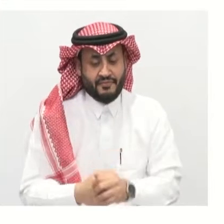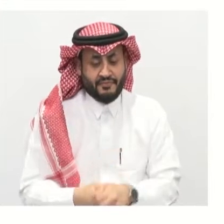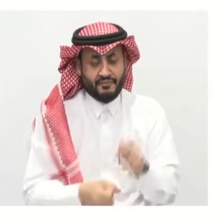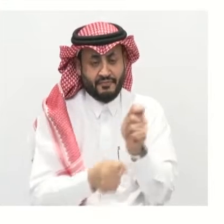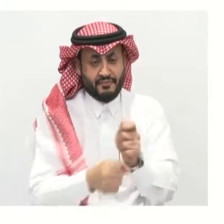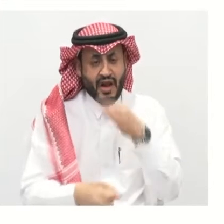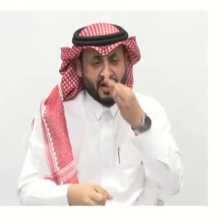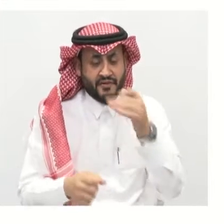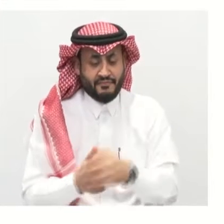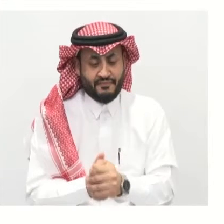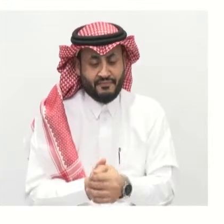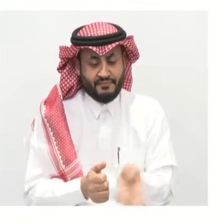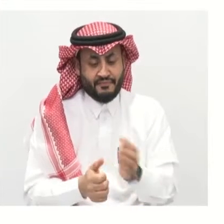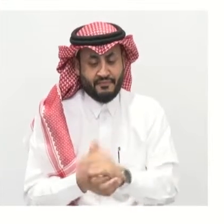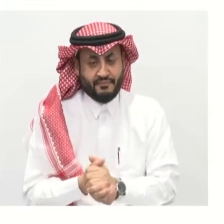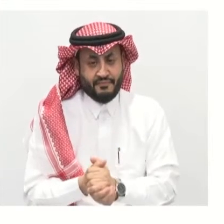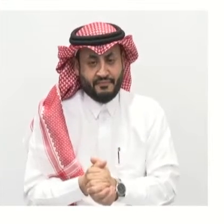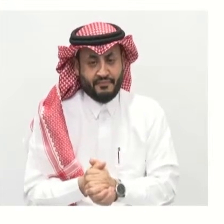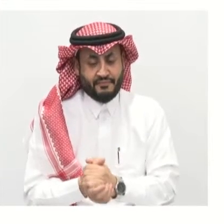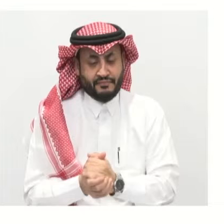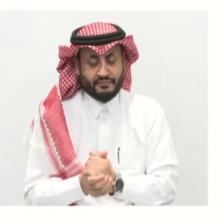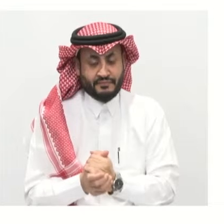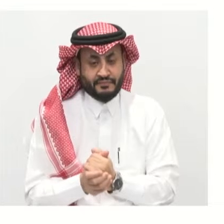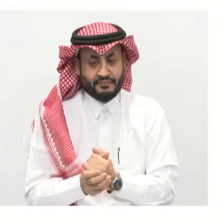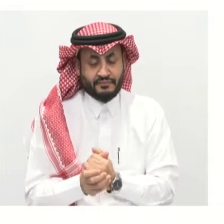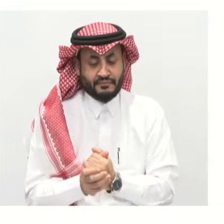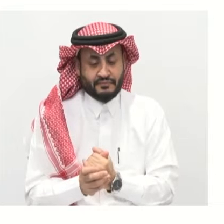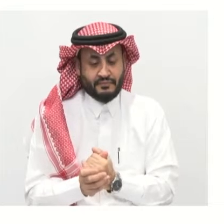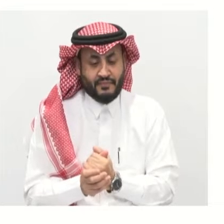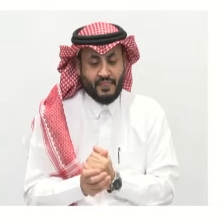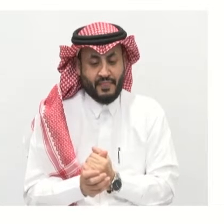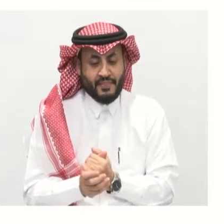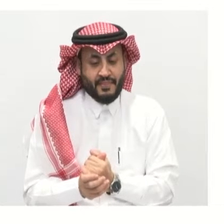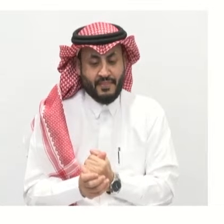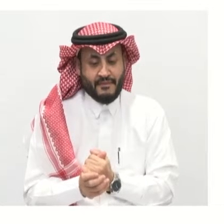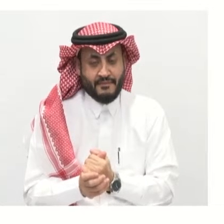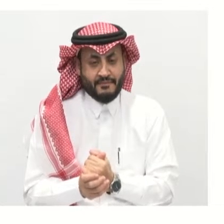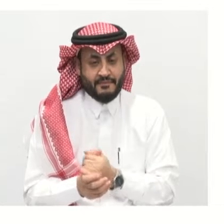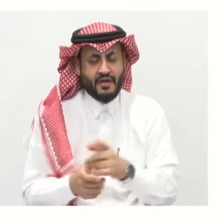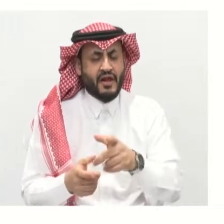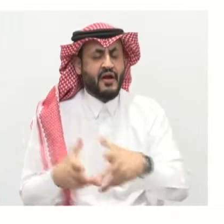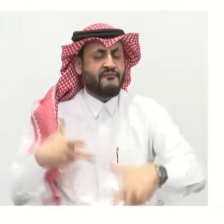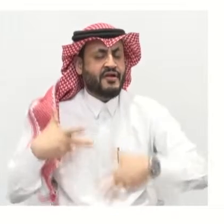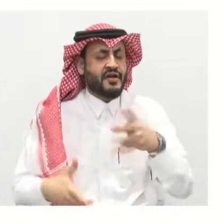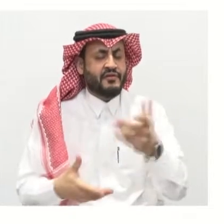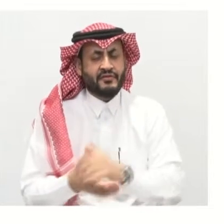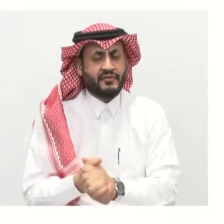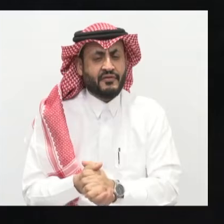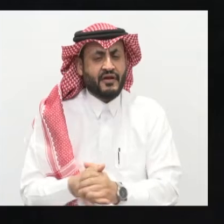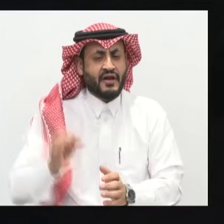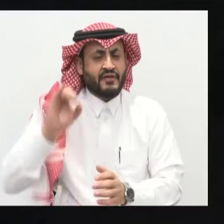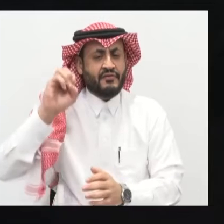correctly. Are we ready? Okay. Now, what are feelings and why do they